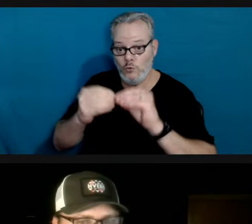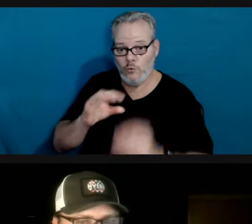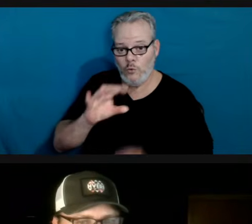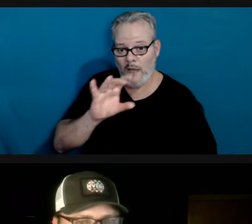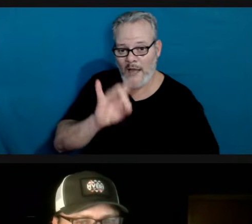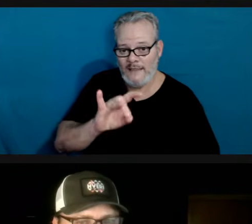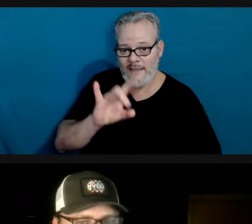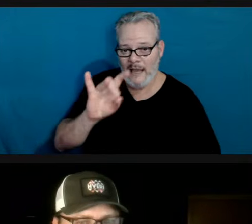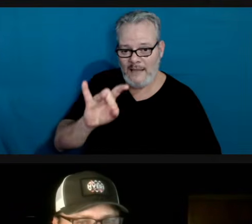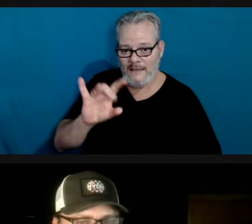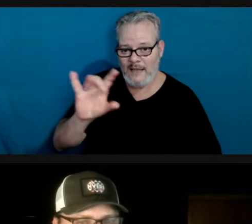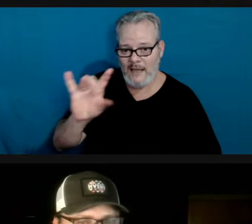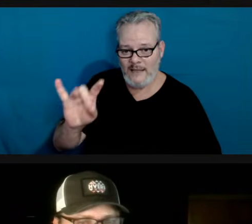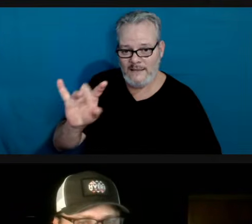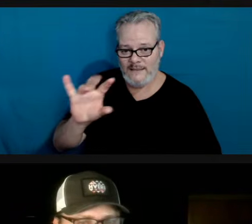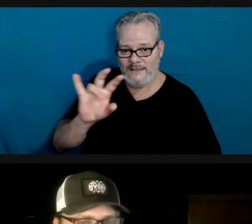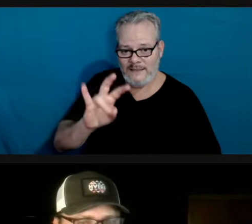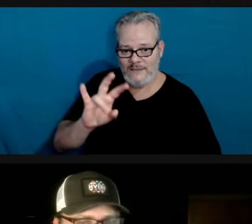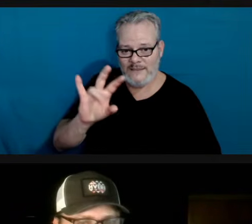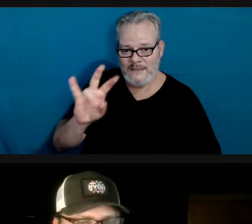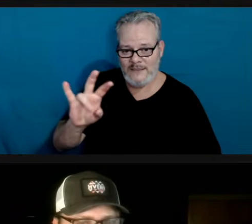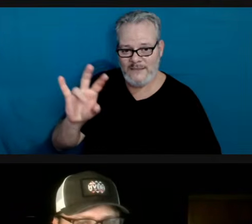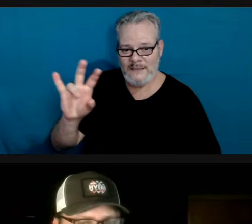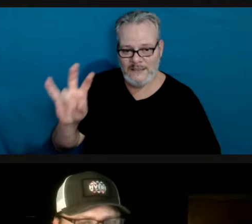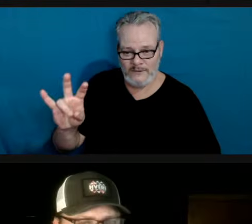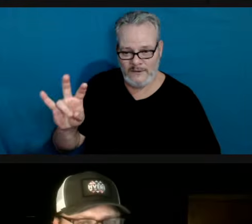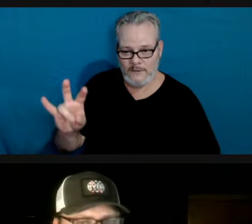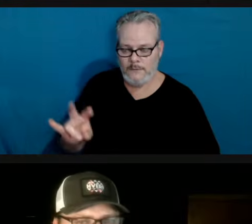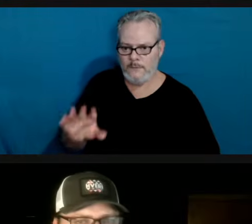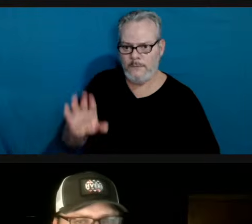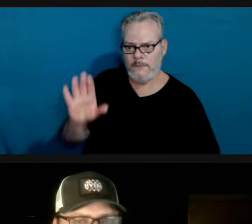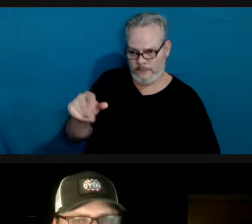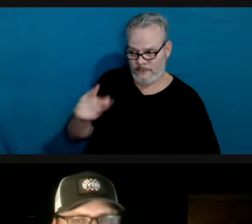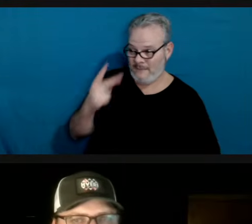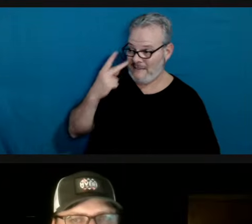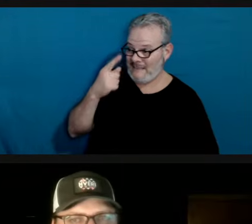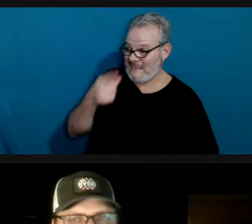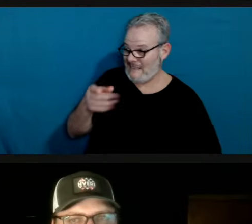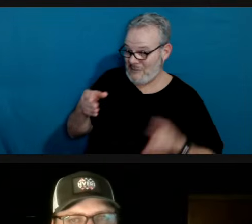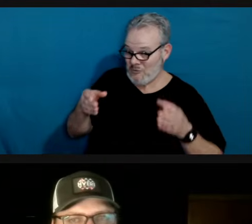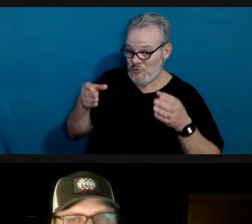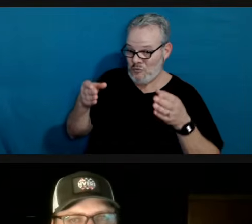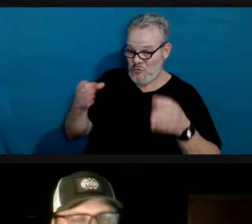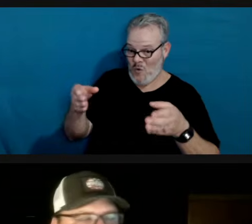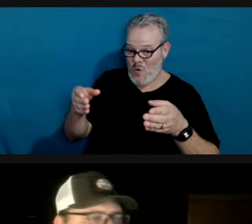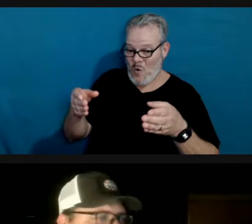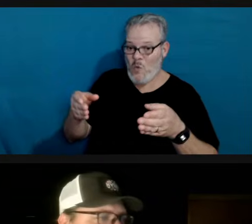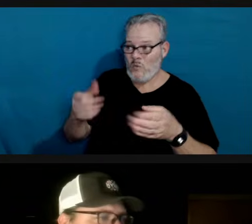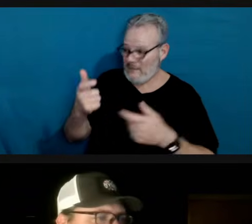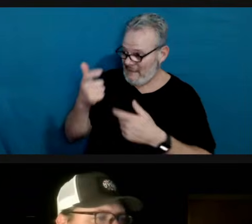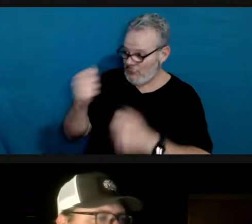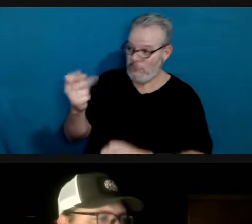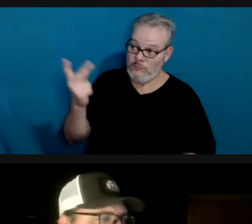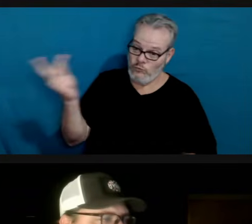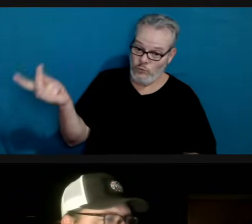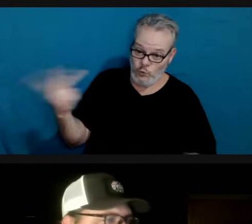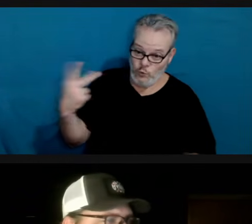Dane, this is an interesting shot here. This is, I don't know if you know where this is at. We passed this quite a bit recently, you and I.